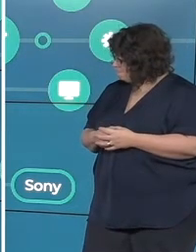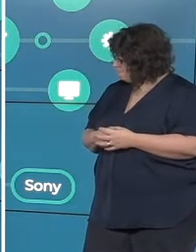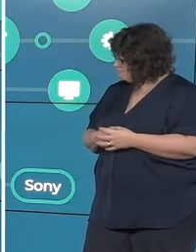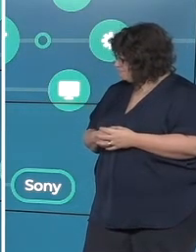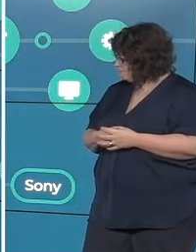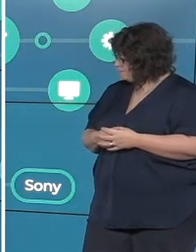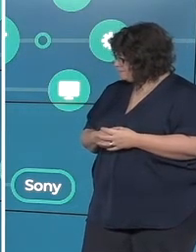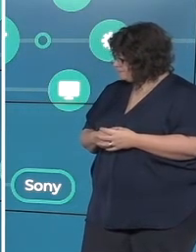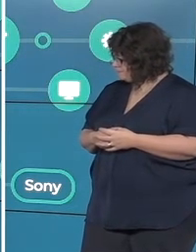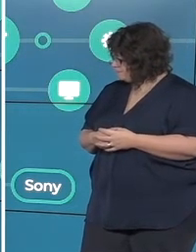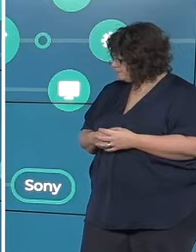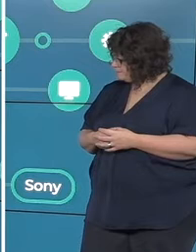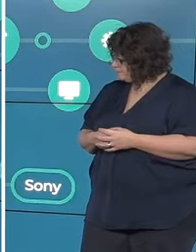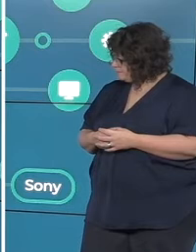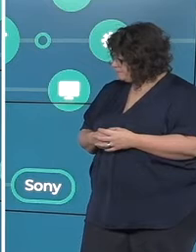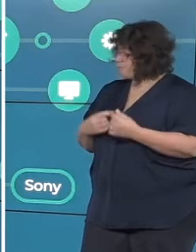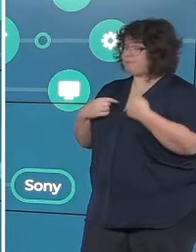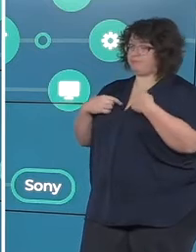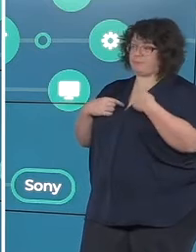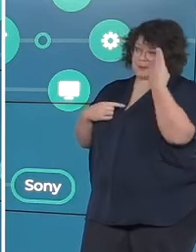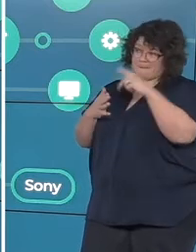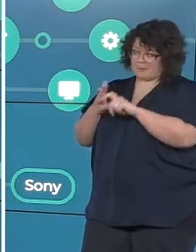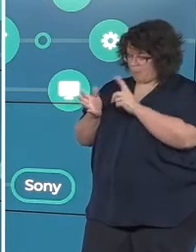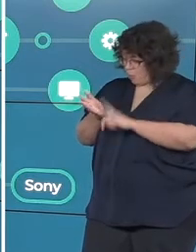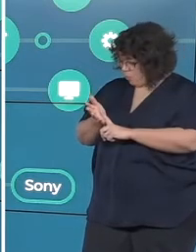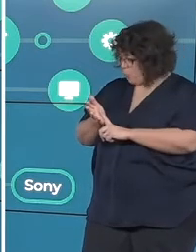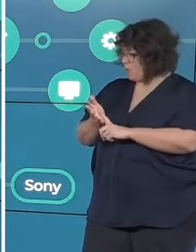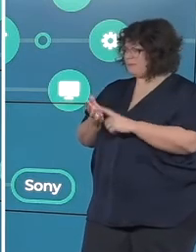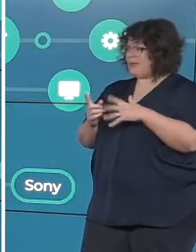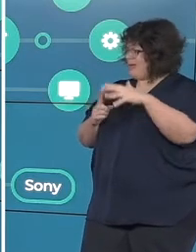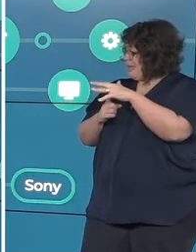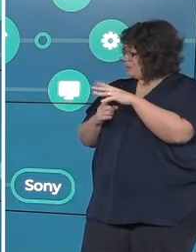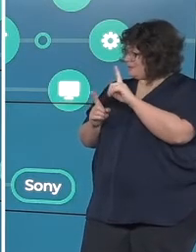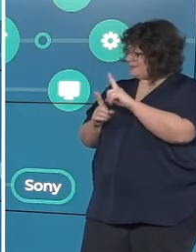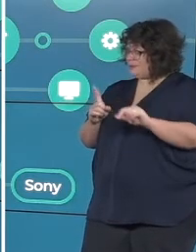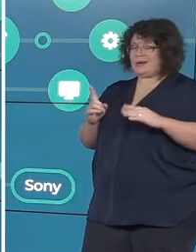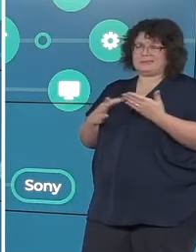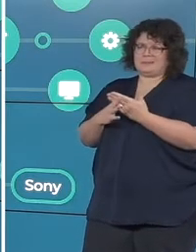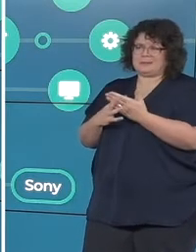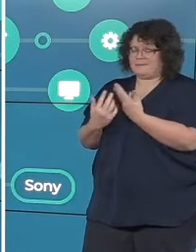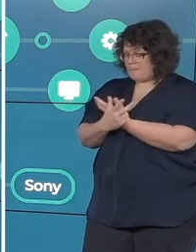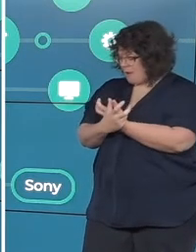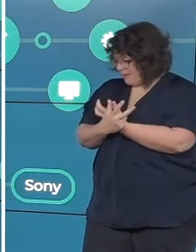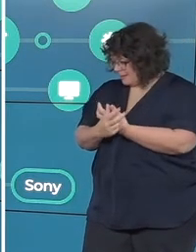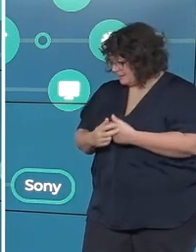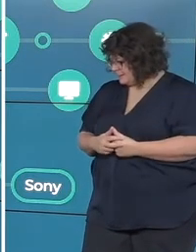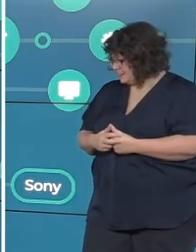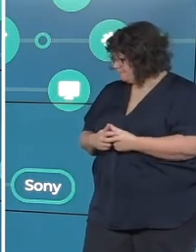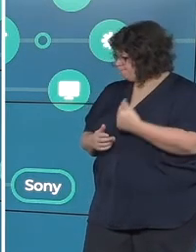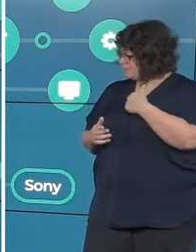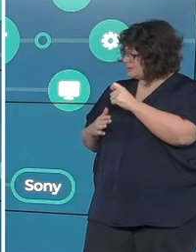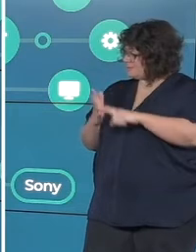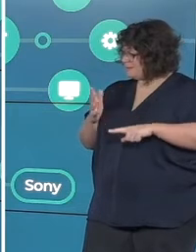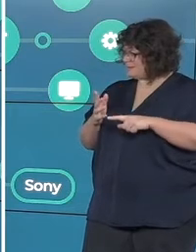for Barclays. I'm a disability sector champion for UK government, and I'm involved in a number of disability charities.